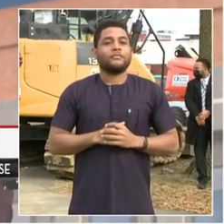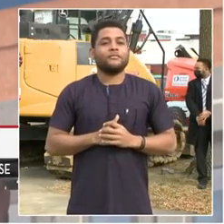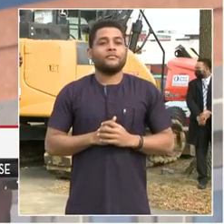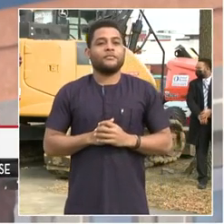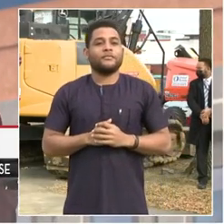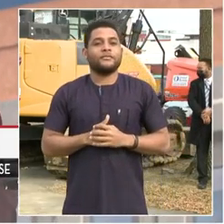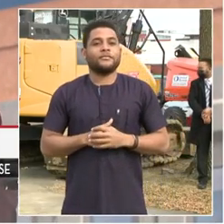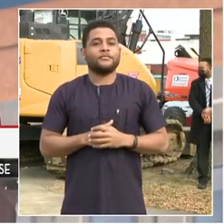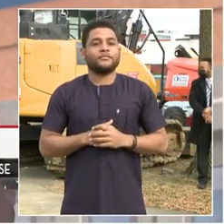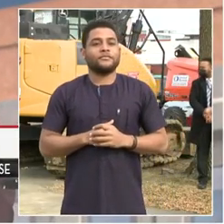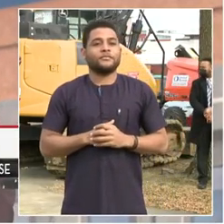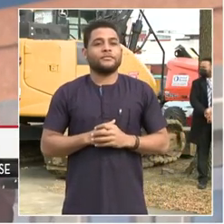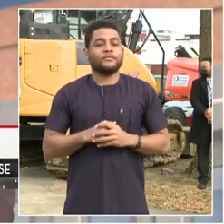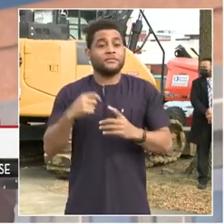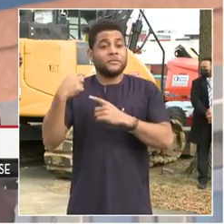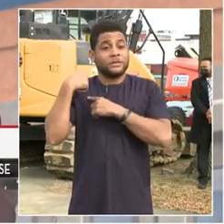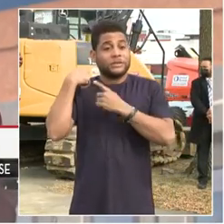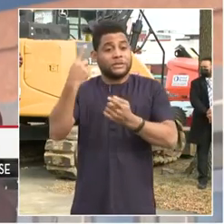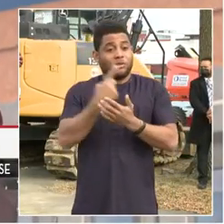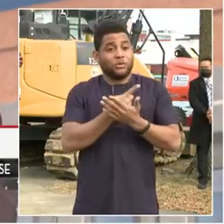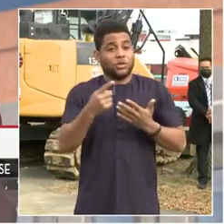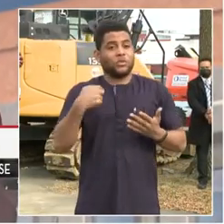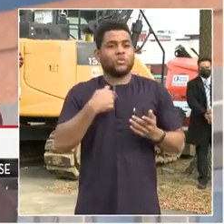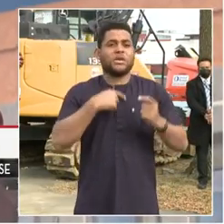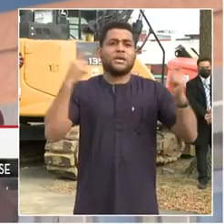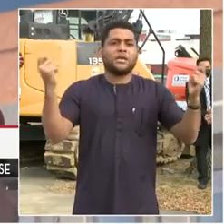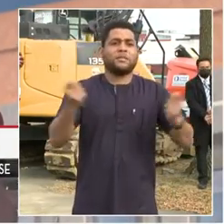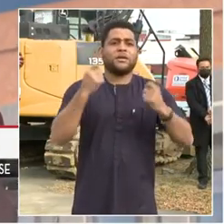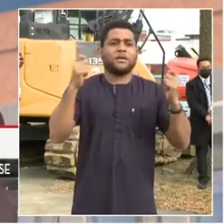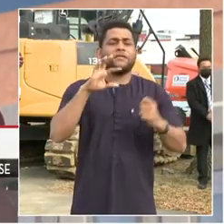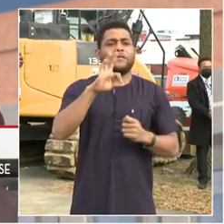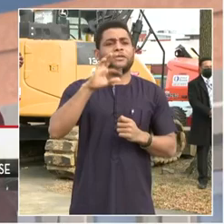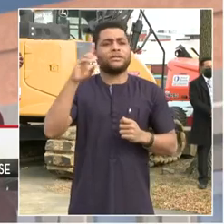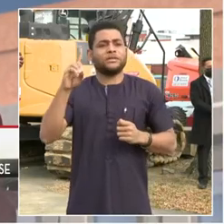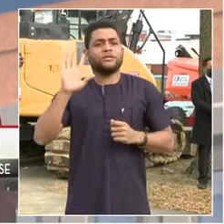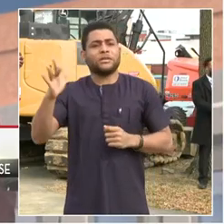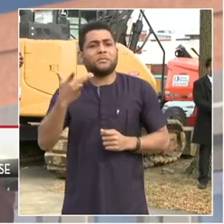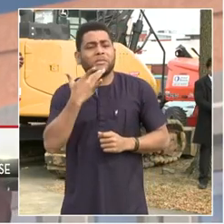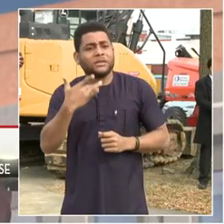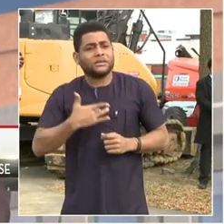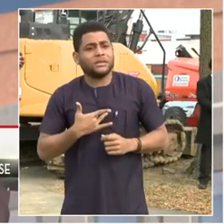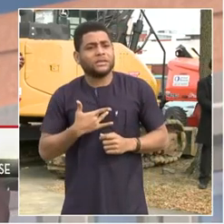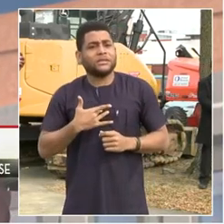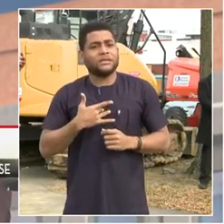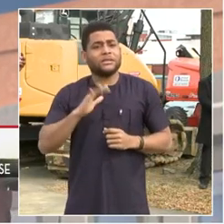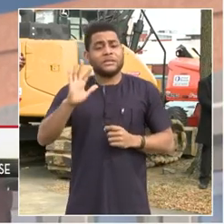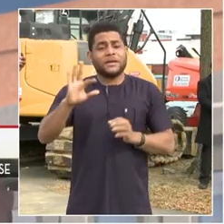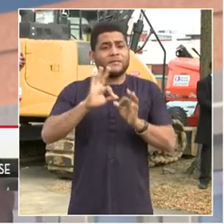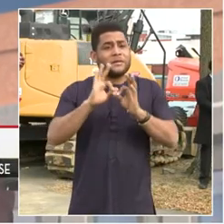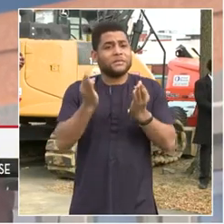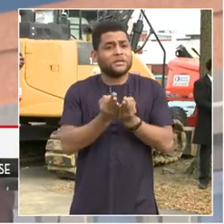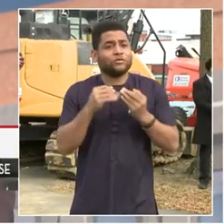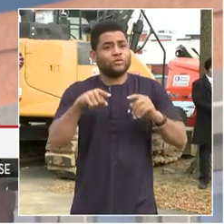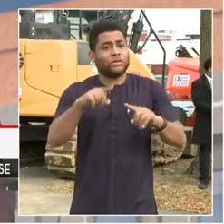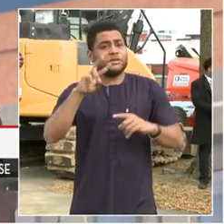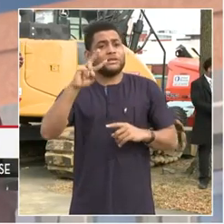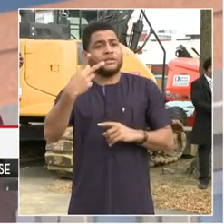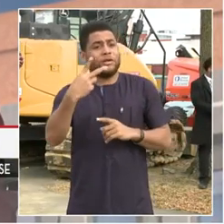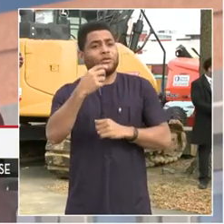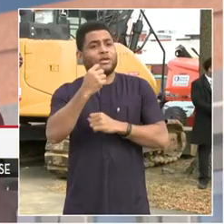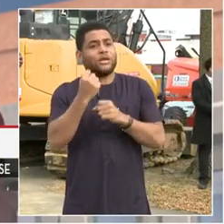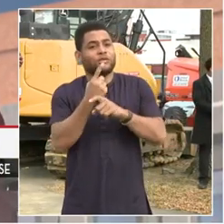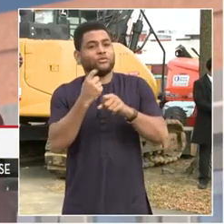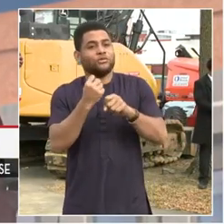Over the past week, we celebrated Frederick Douglass's birthday and the Douglass family during our second annual Douglass Week celebration